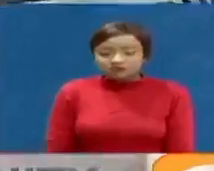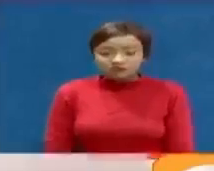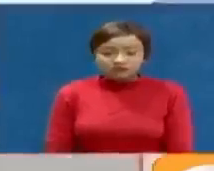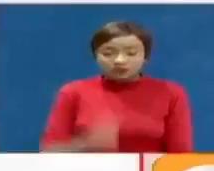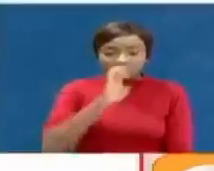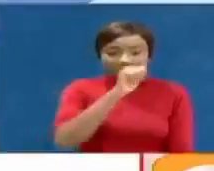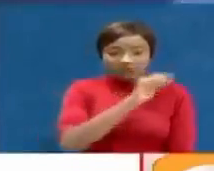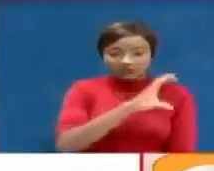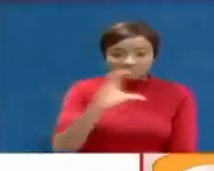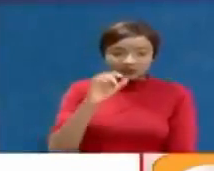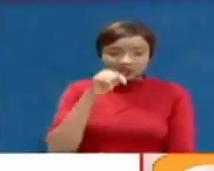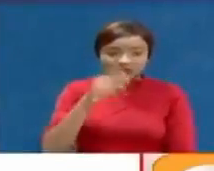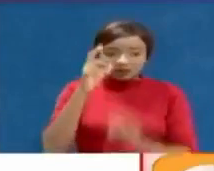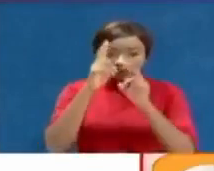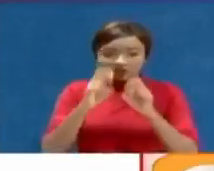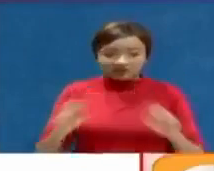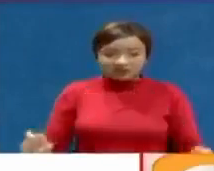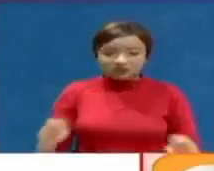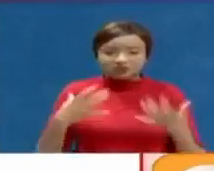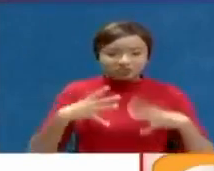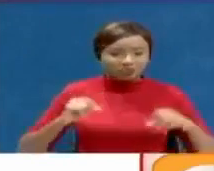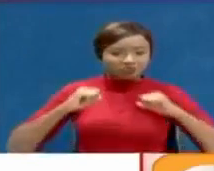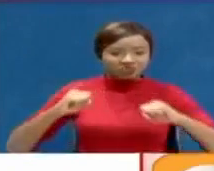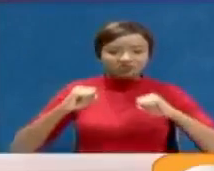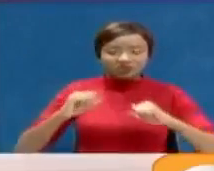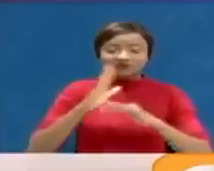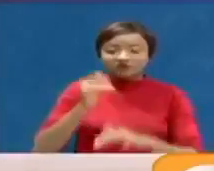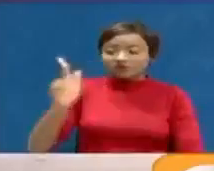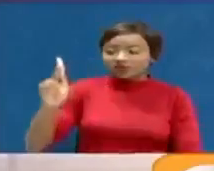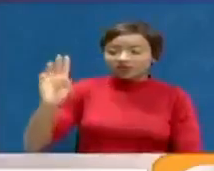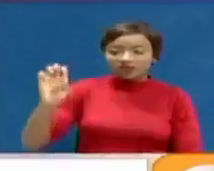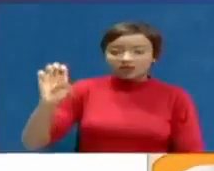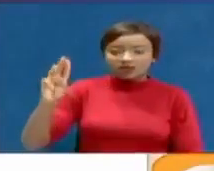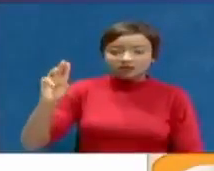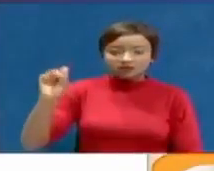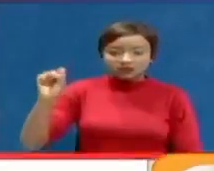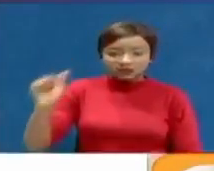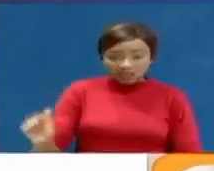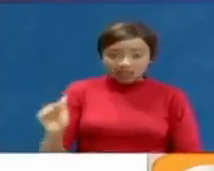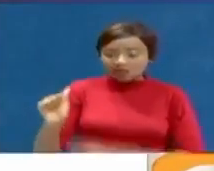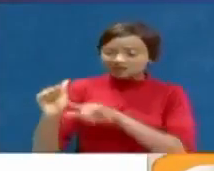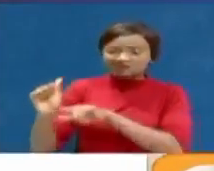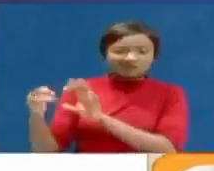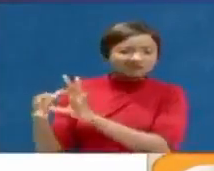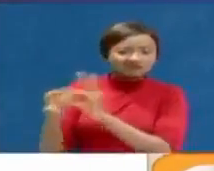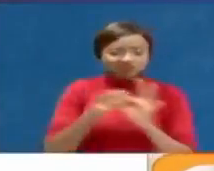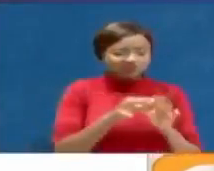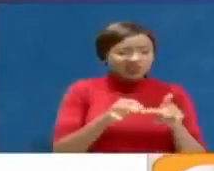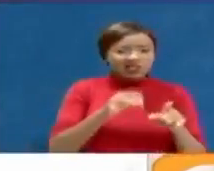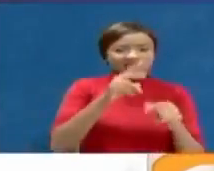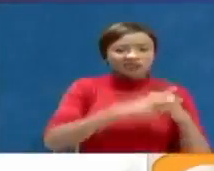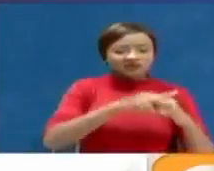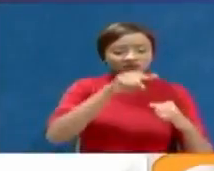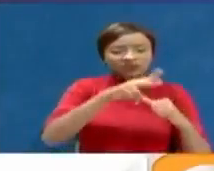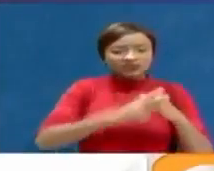The Ethics and Anti-Corruption Commission is investigating top officials at the Kenya Medical Supplies Authority, KEMSA, in relation to a controversial